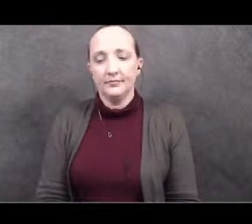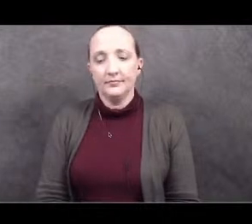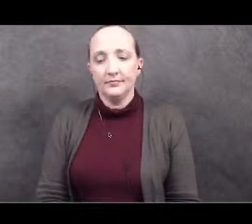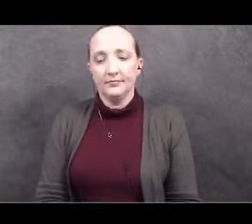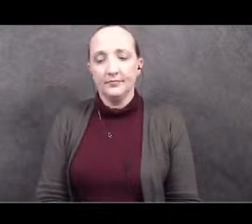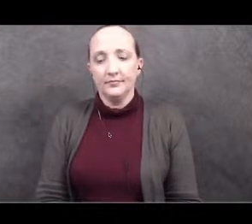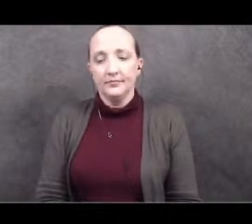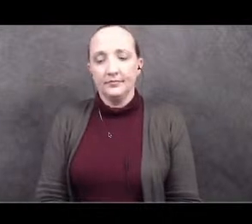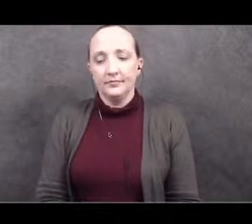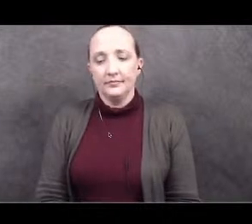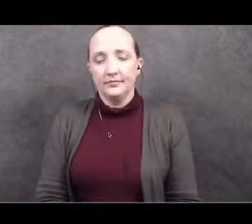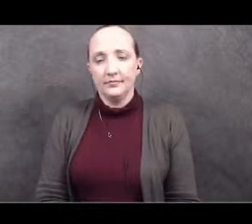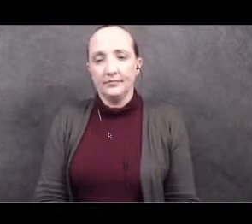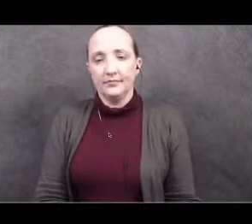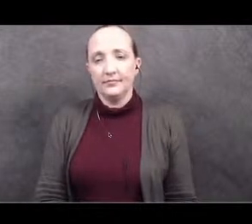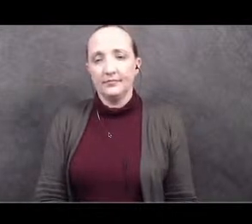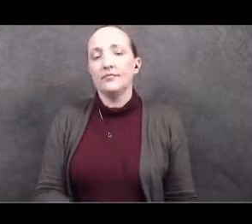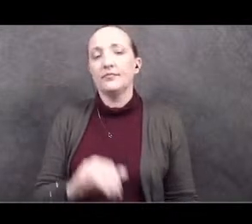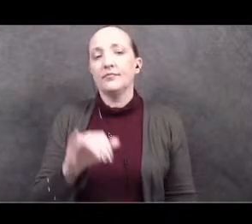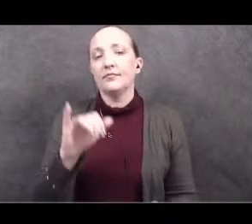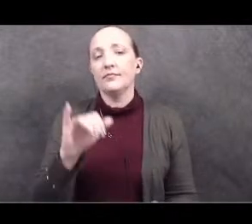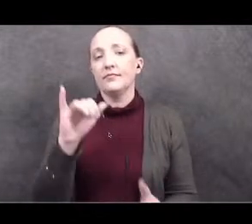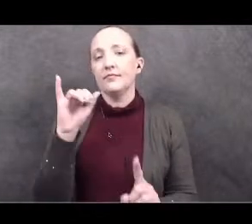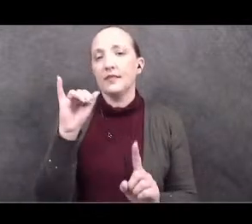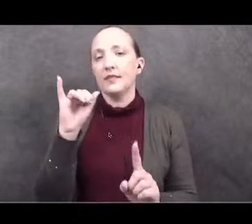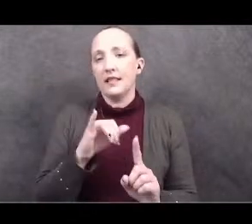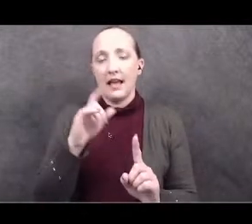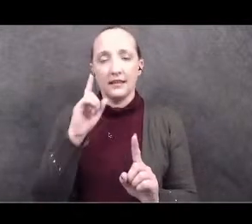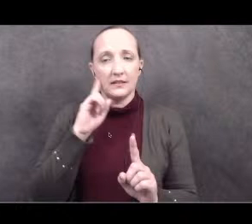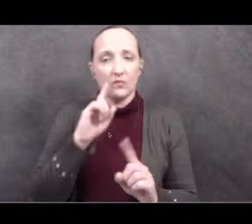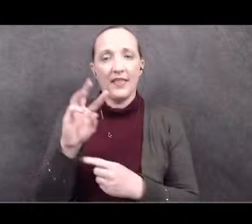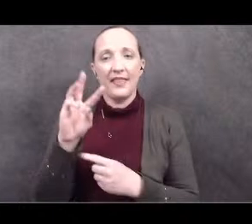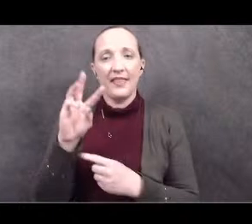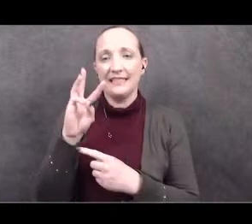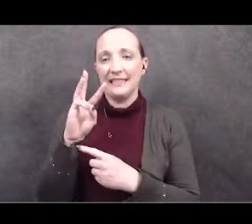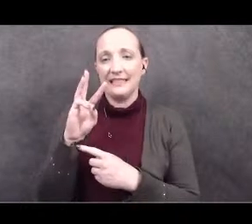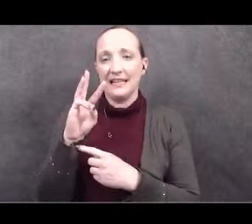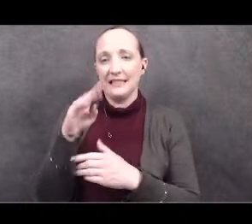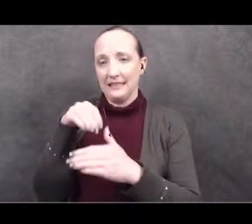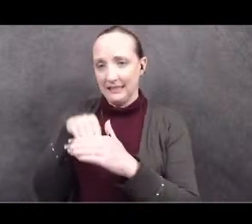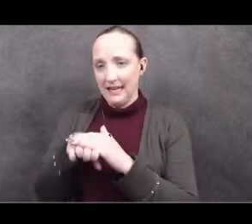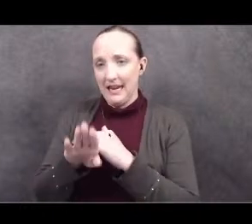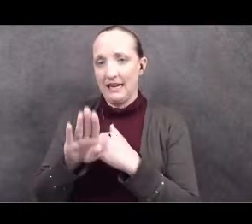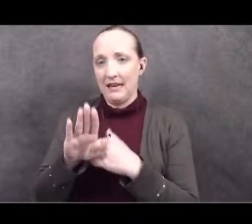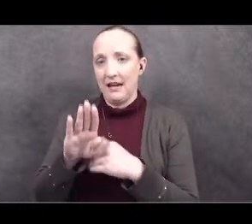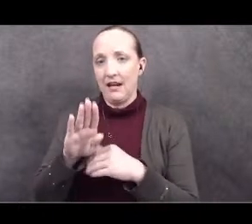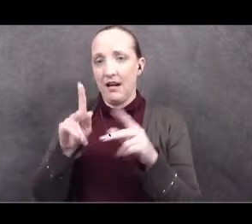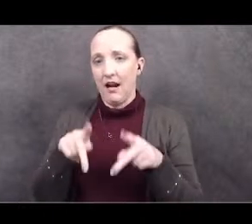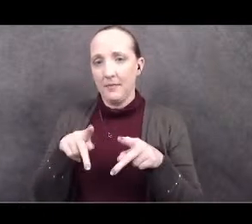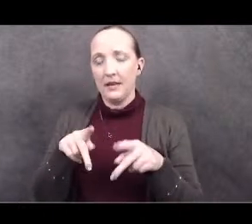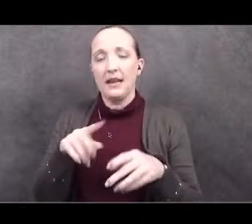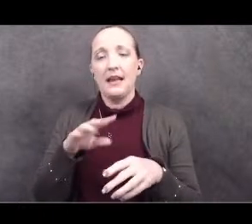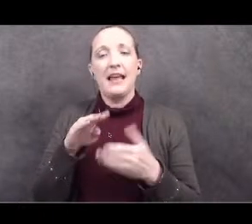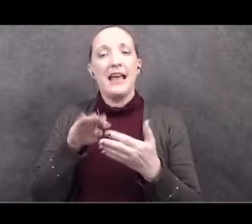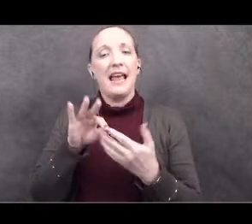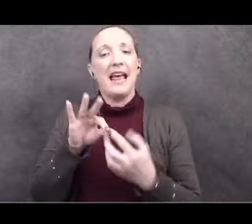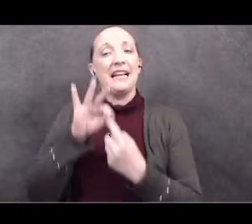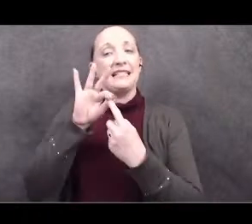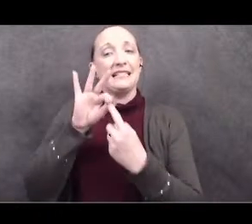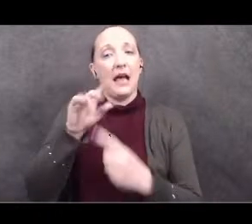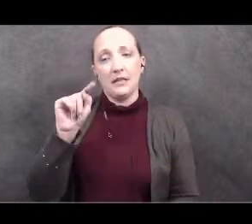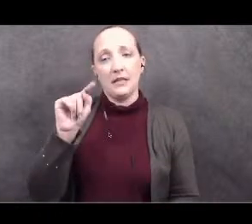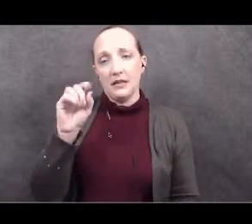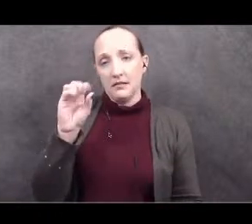yes that Wasing the the six incumbents excluding uh Tom Courtney I believe yes